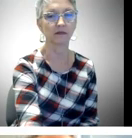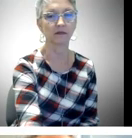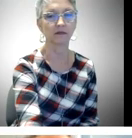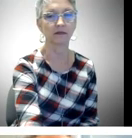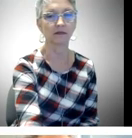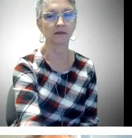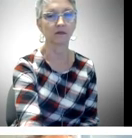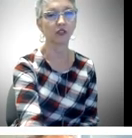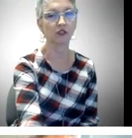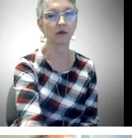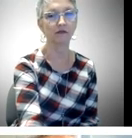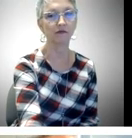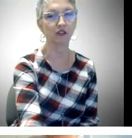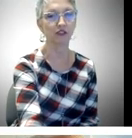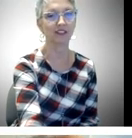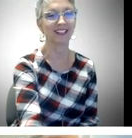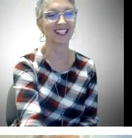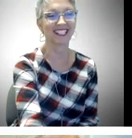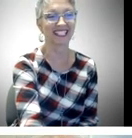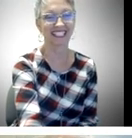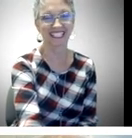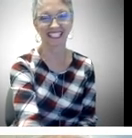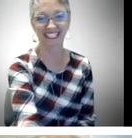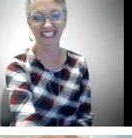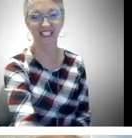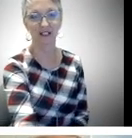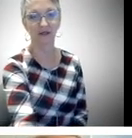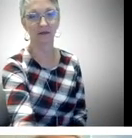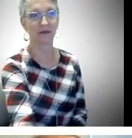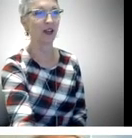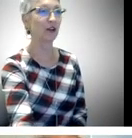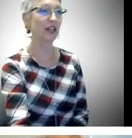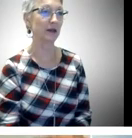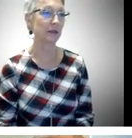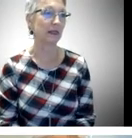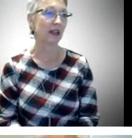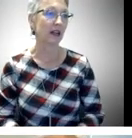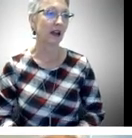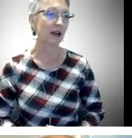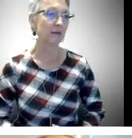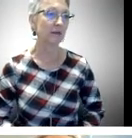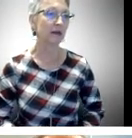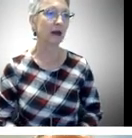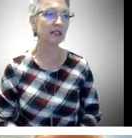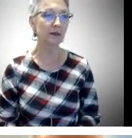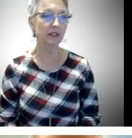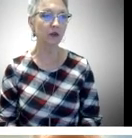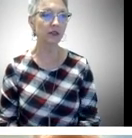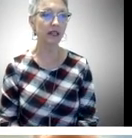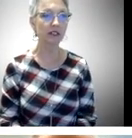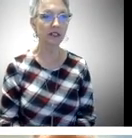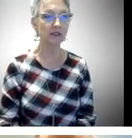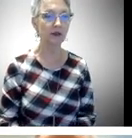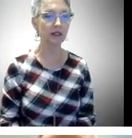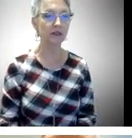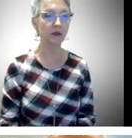sure. Which do you want first? I'd like questions. Okay. In my experience, courts